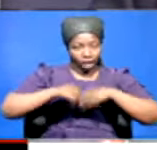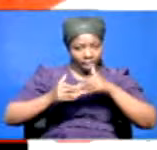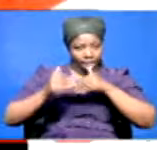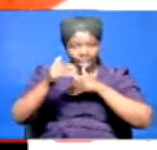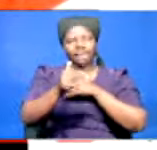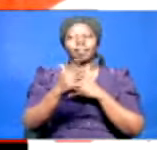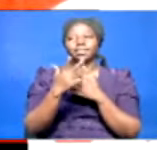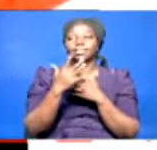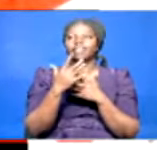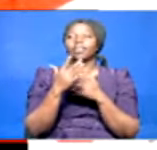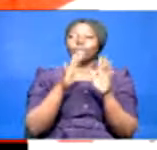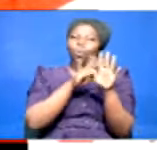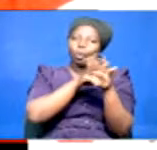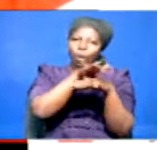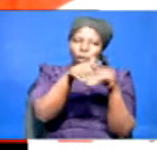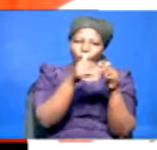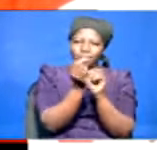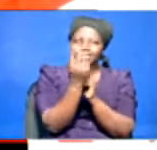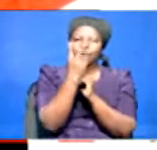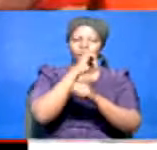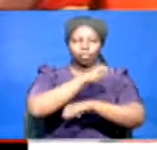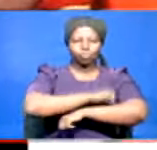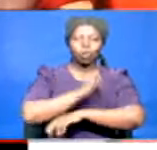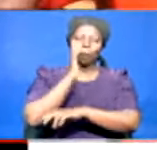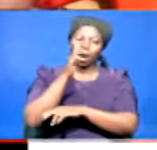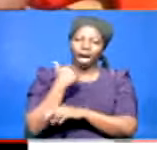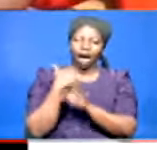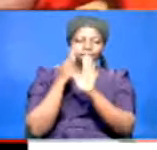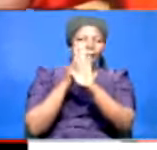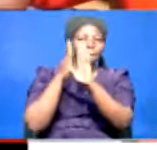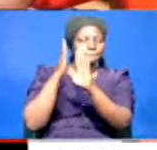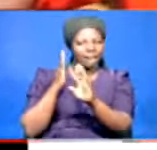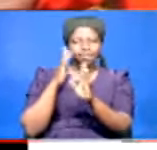secondary ata moja itakuwa haina basi. Basi zinasaidia katika performance.